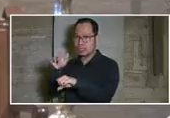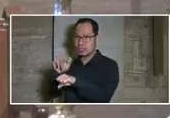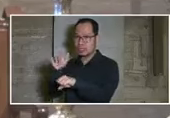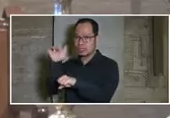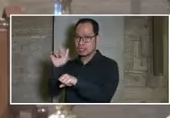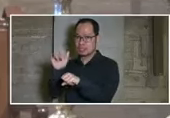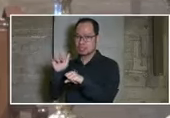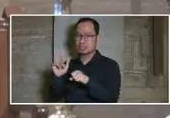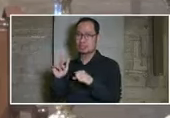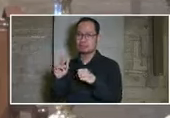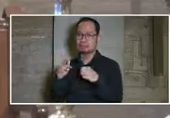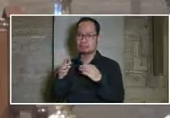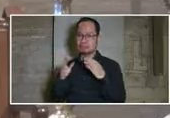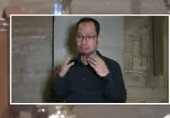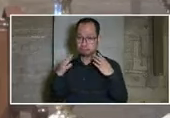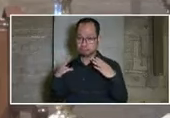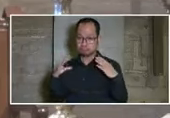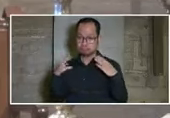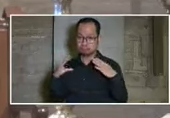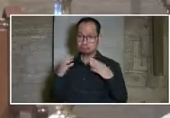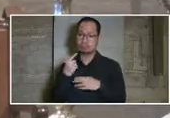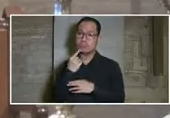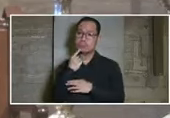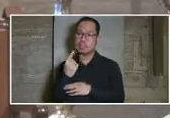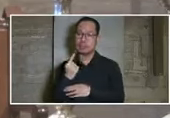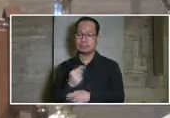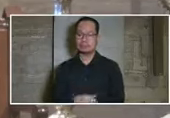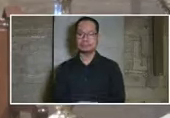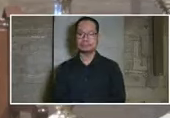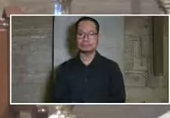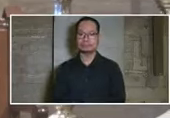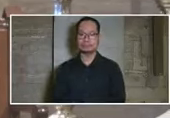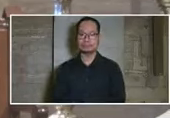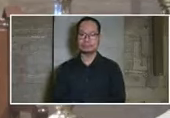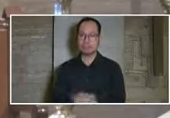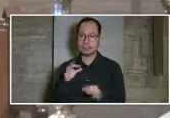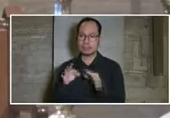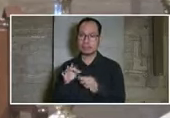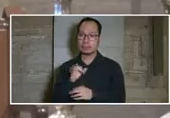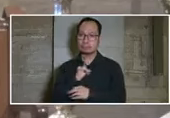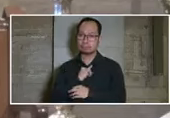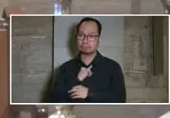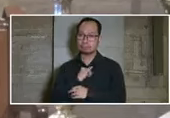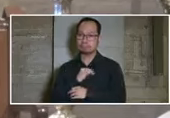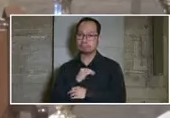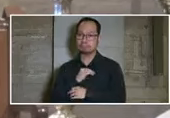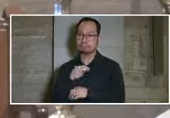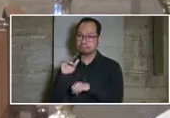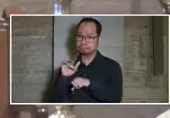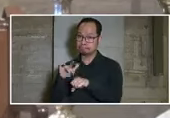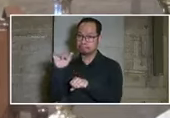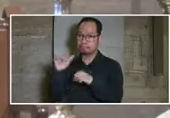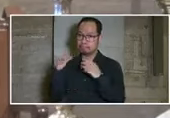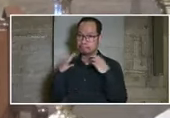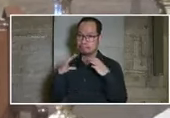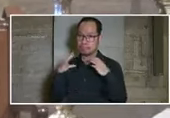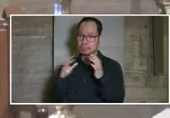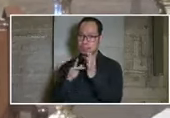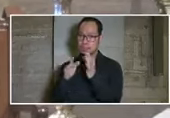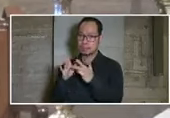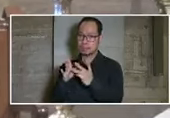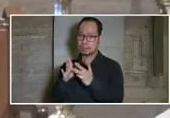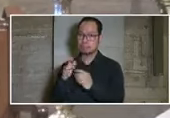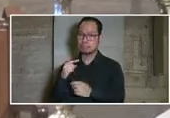his cloak. She said, "If I but touch his clothes, I shall